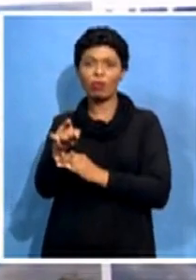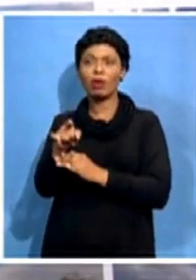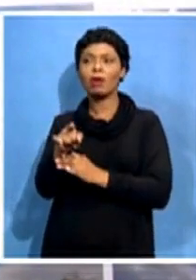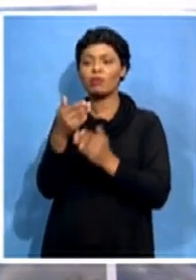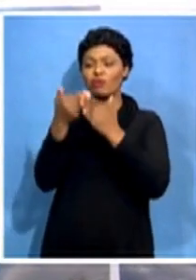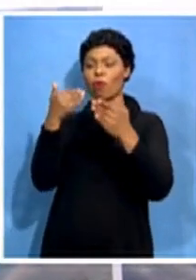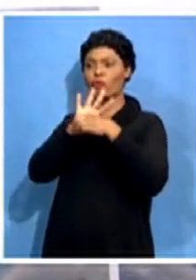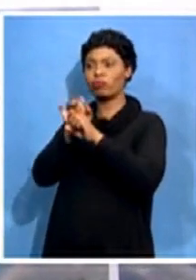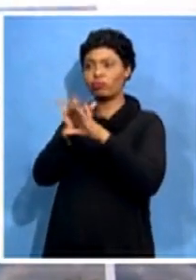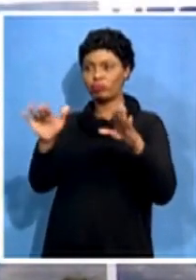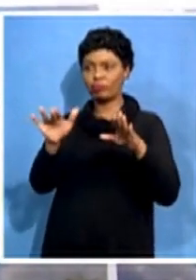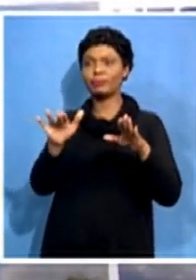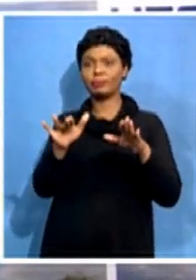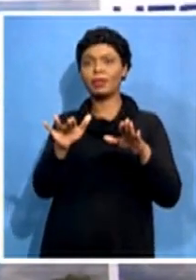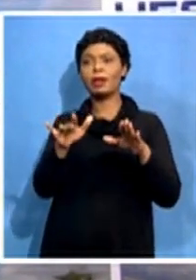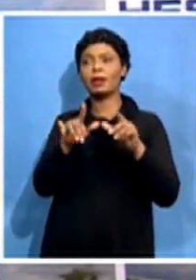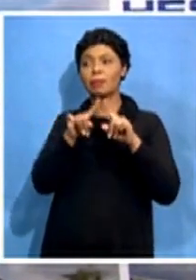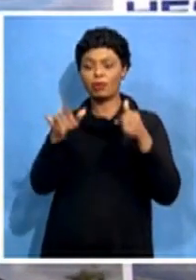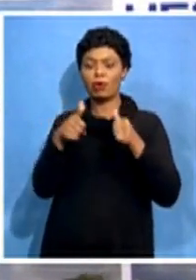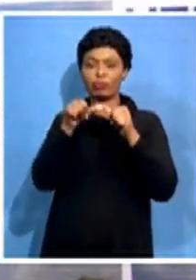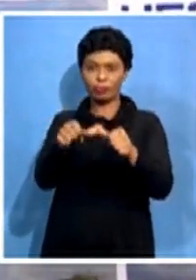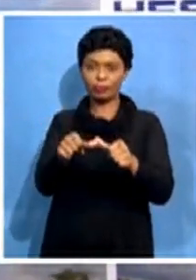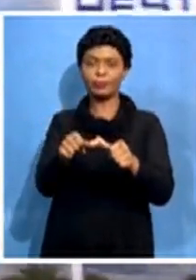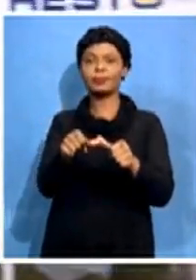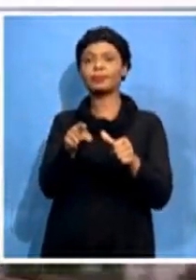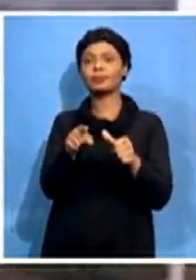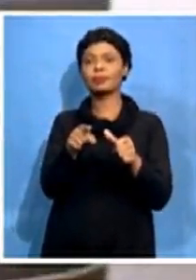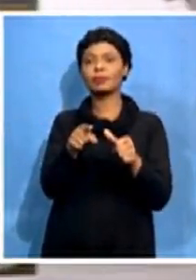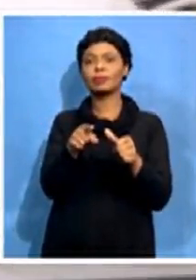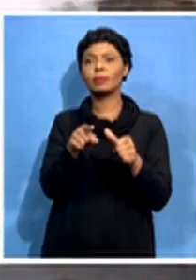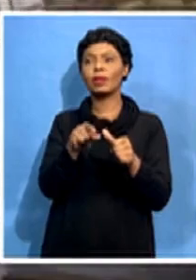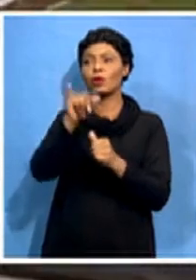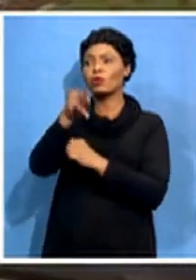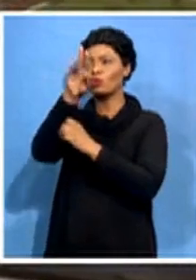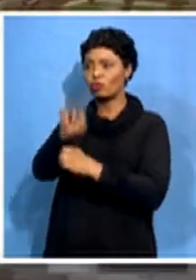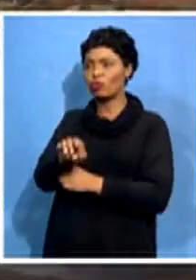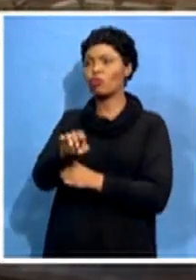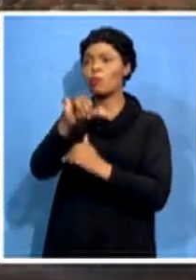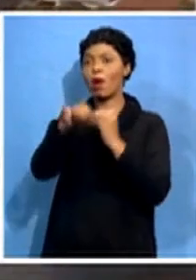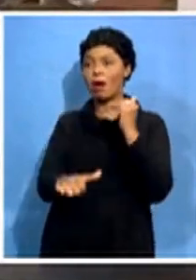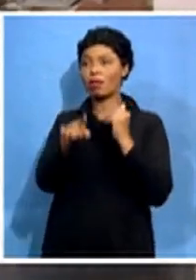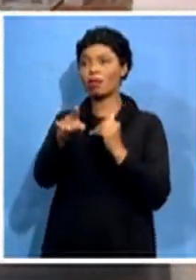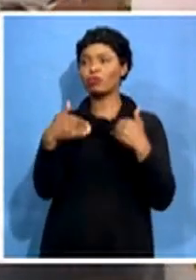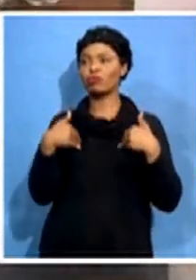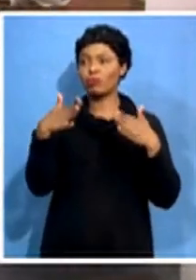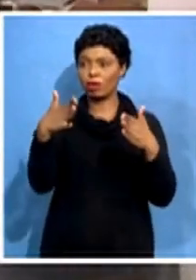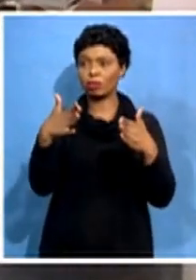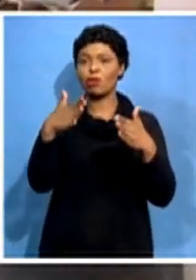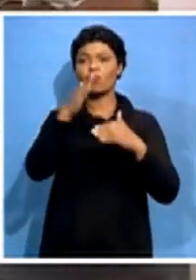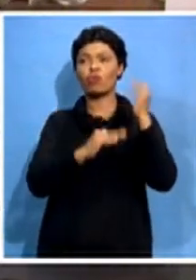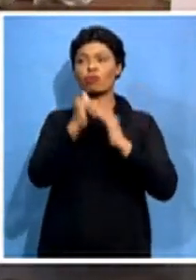moved into detailed design here in June and started August construction in August. So what you see in terms of